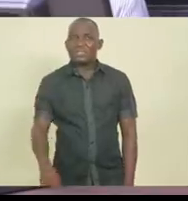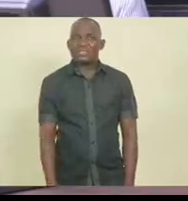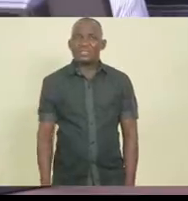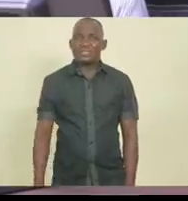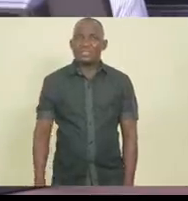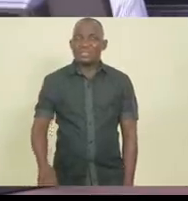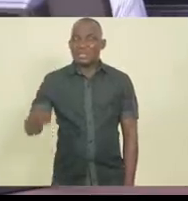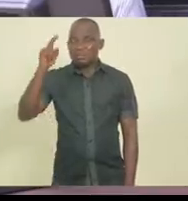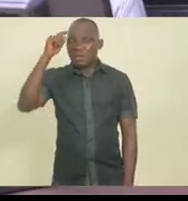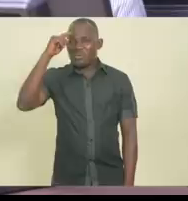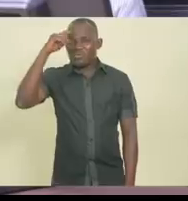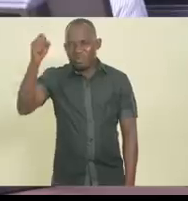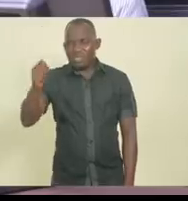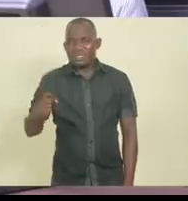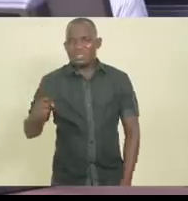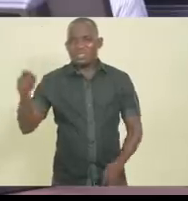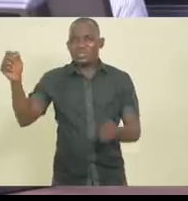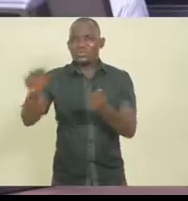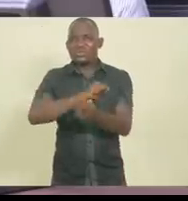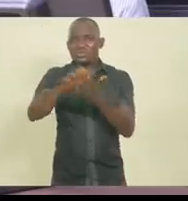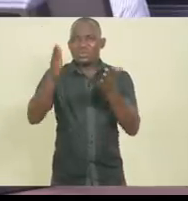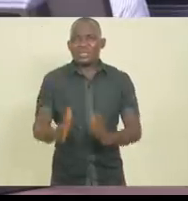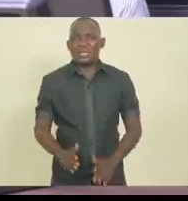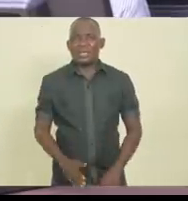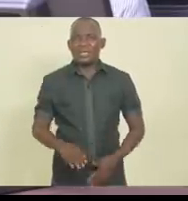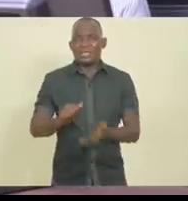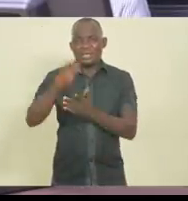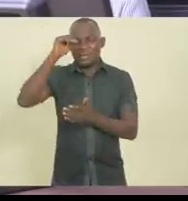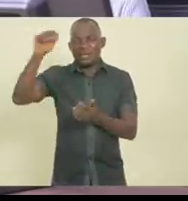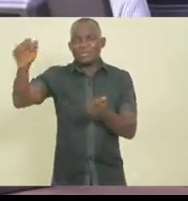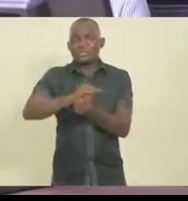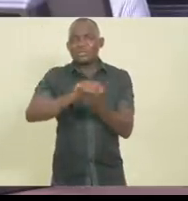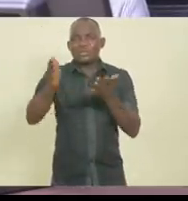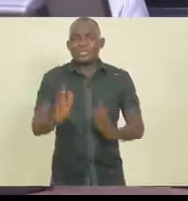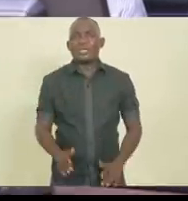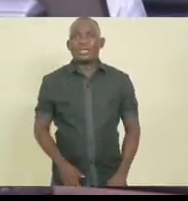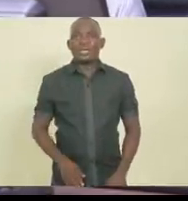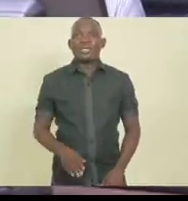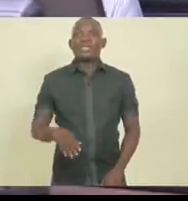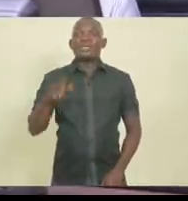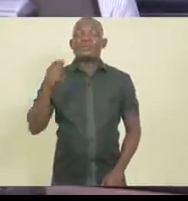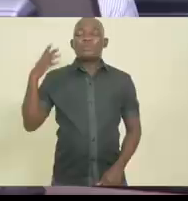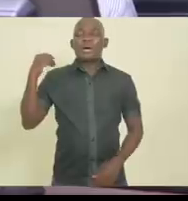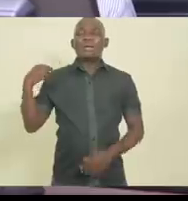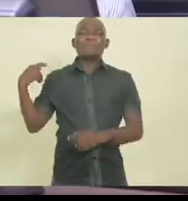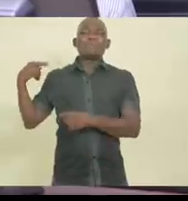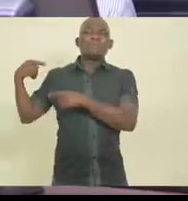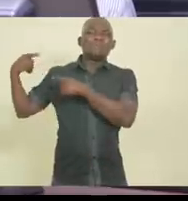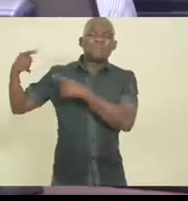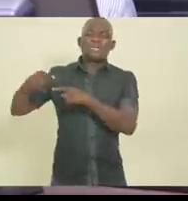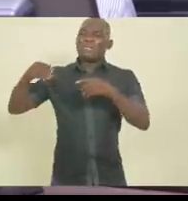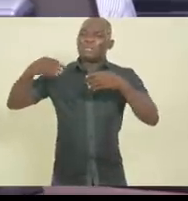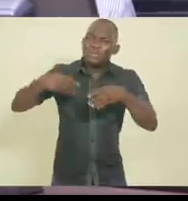He's a terrorist. He's an oppressor. And for years he has sold our children